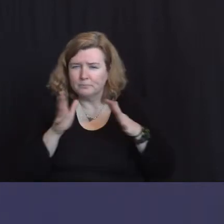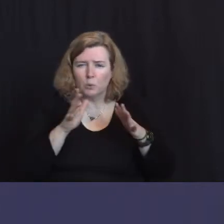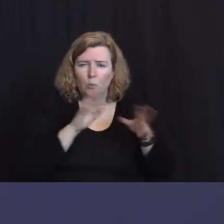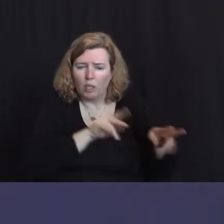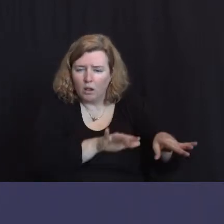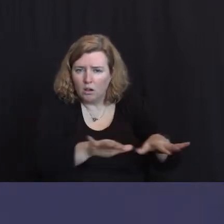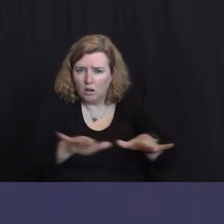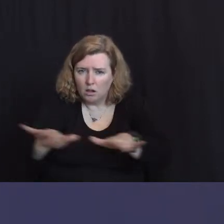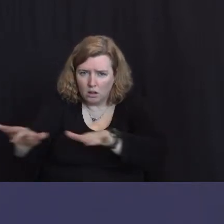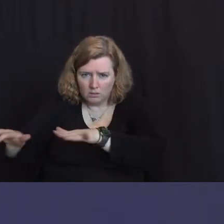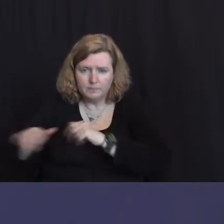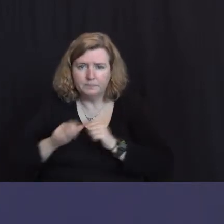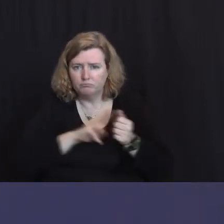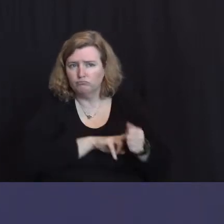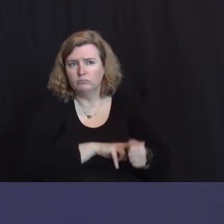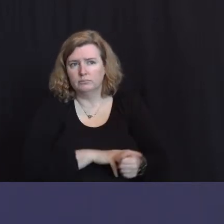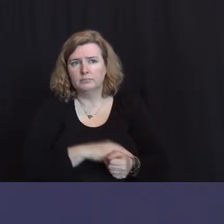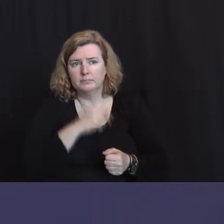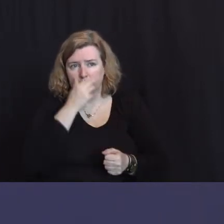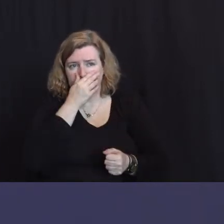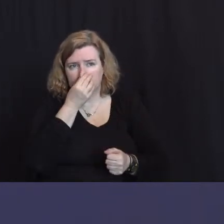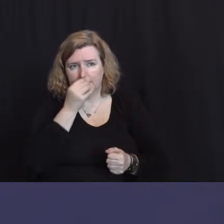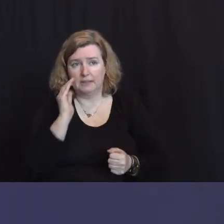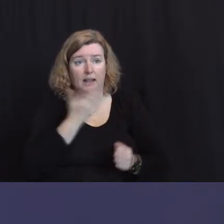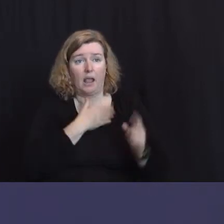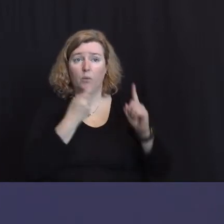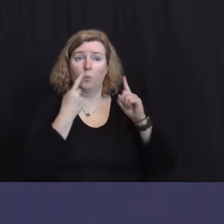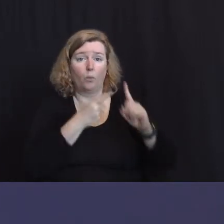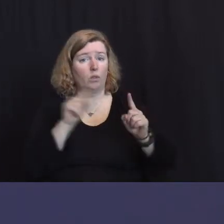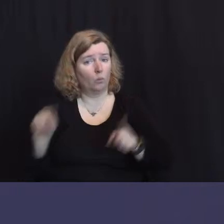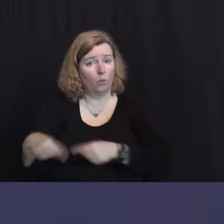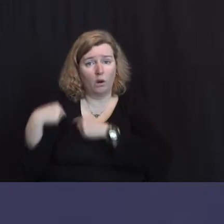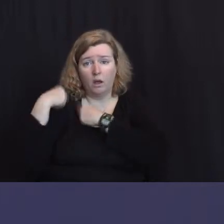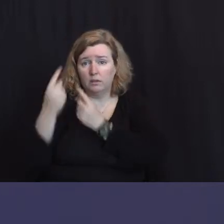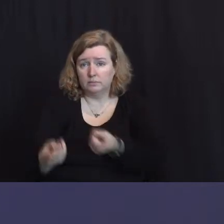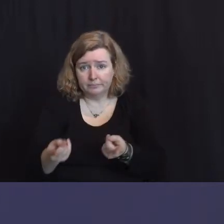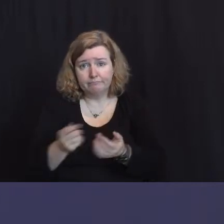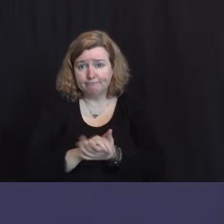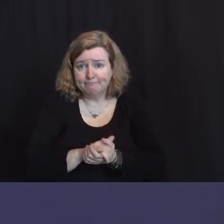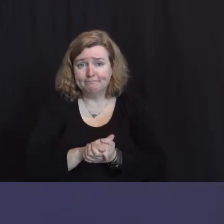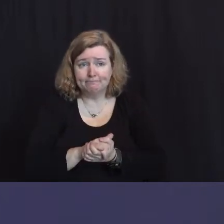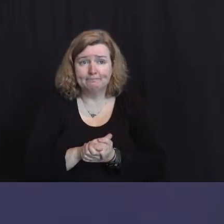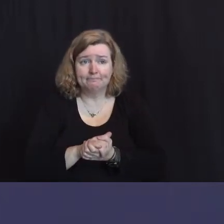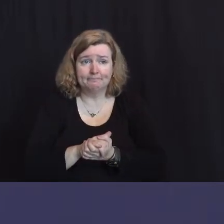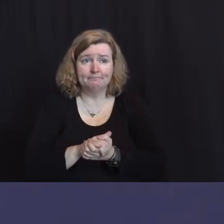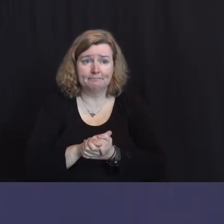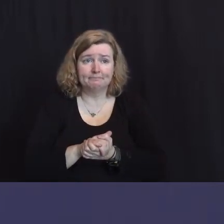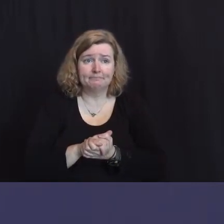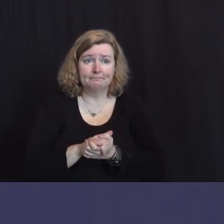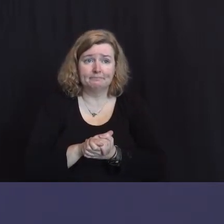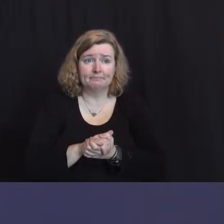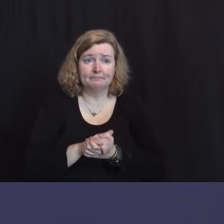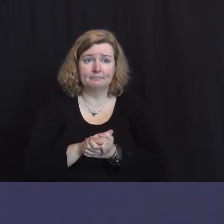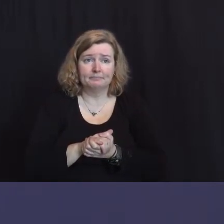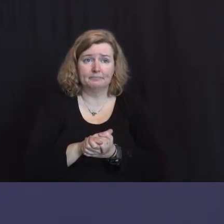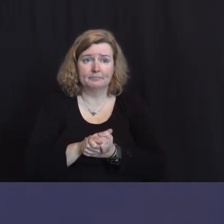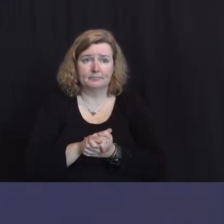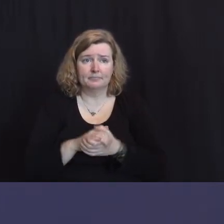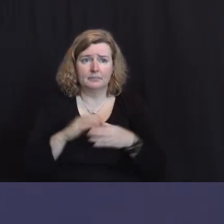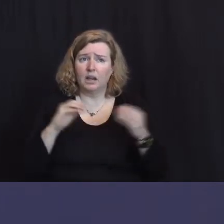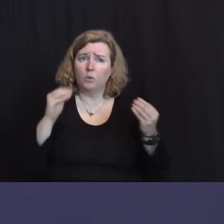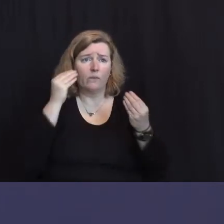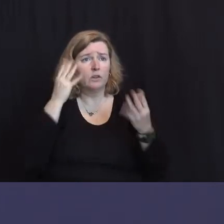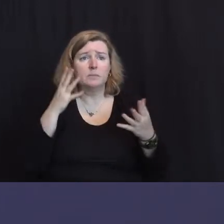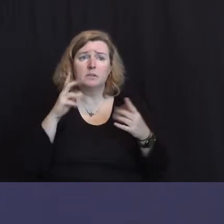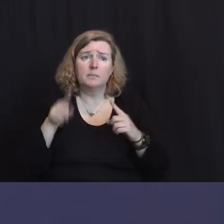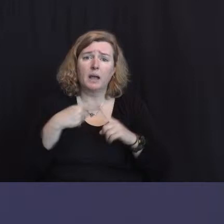And that was our intention all along, and we knew it would come upon us. I don't have any update on vaccine loss